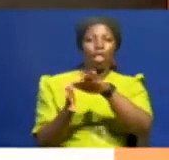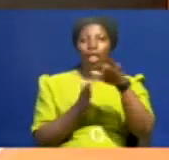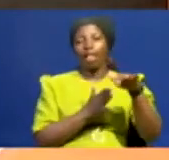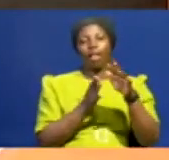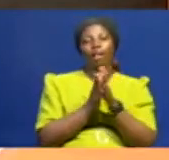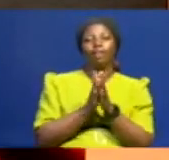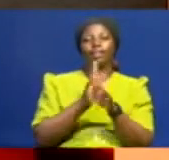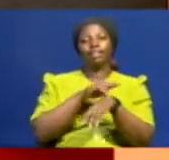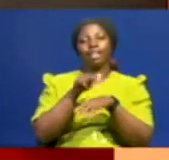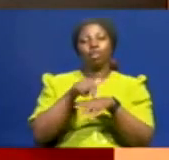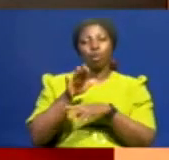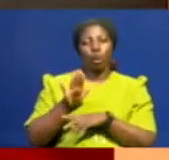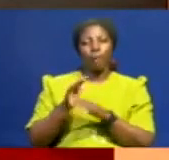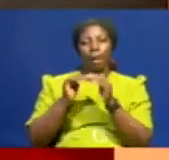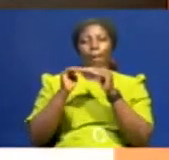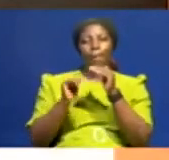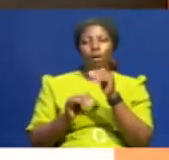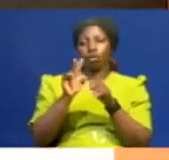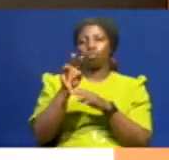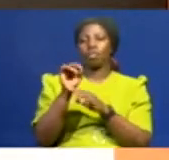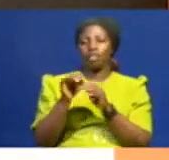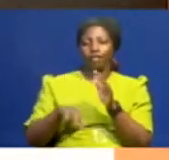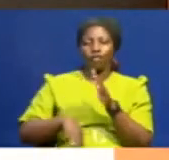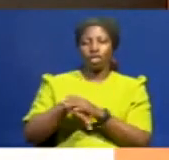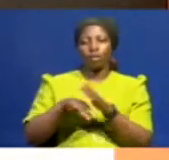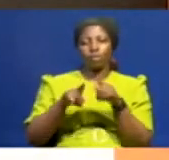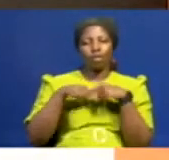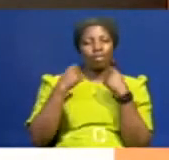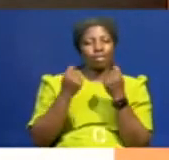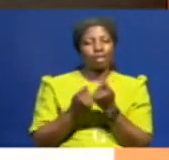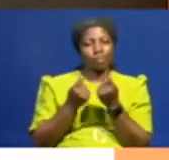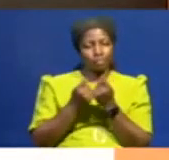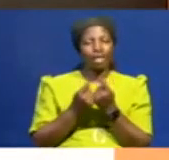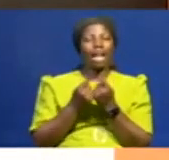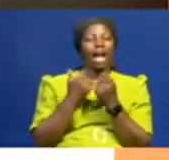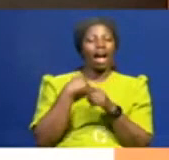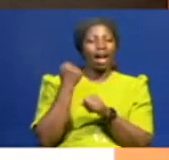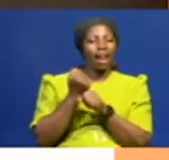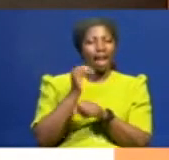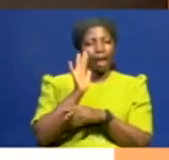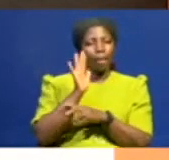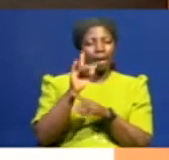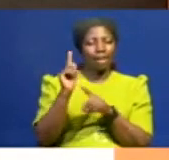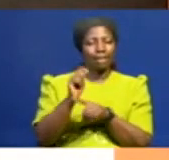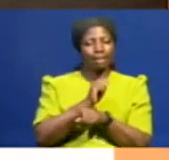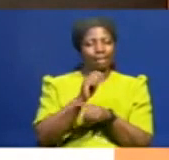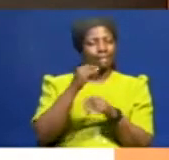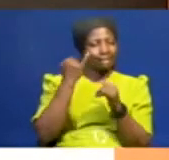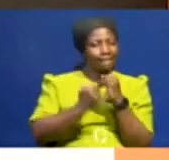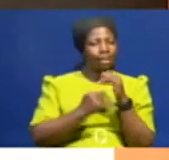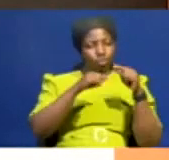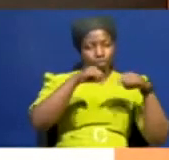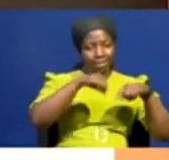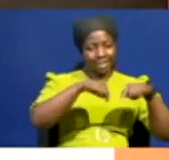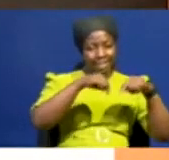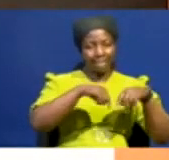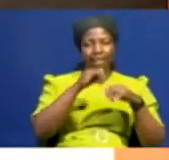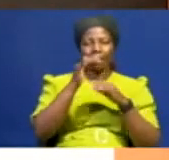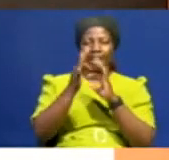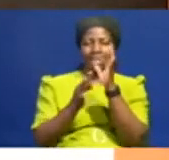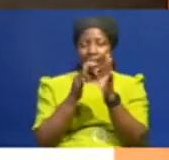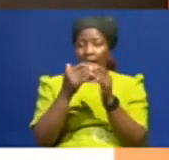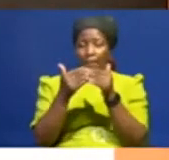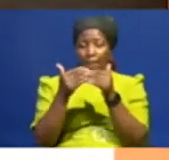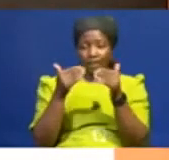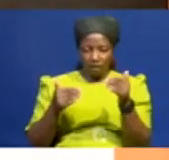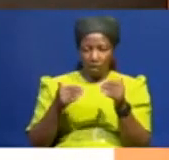The national women's under-20 team, football team Rising Starlets held their last training today at the Kasarani Annex ahead of the